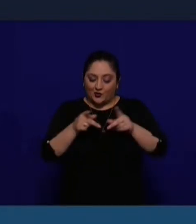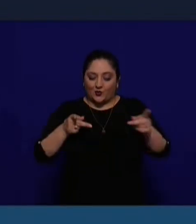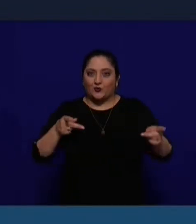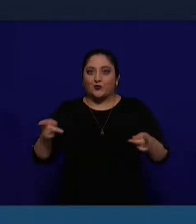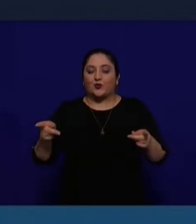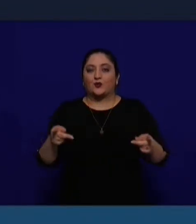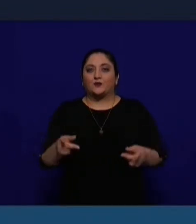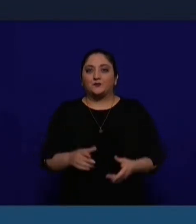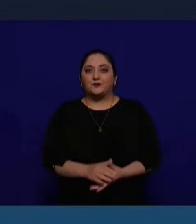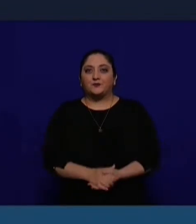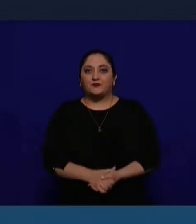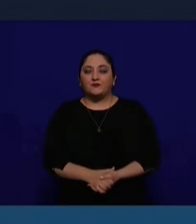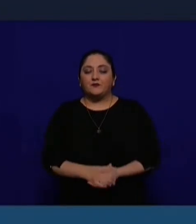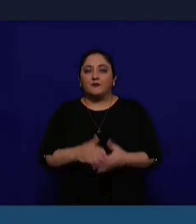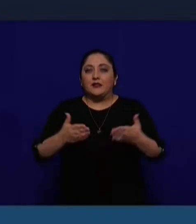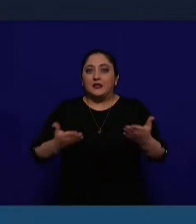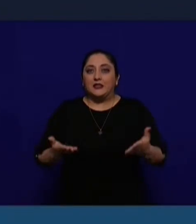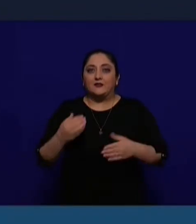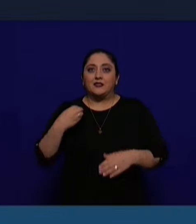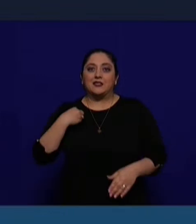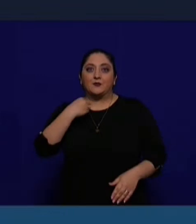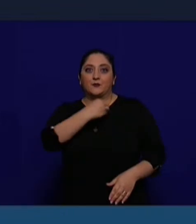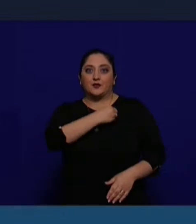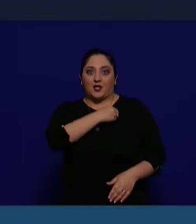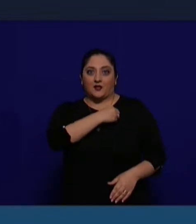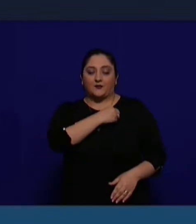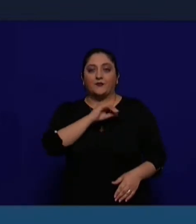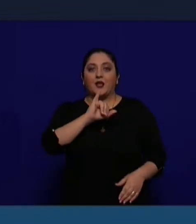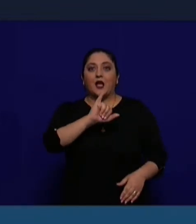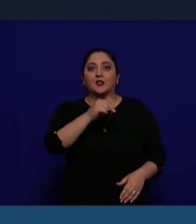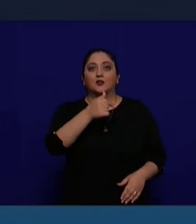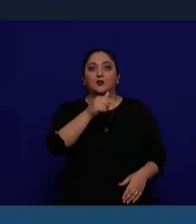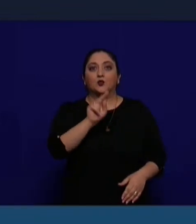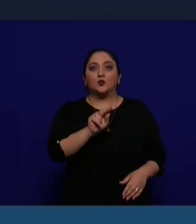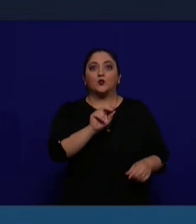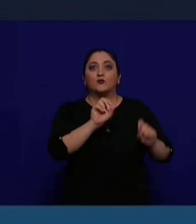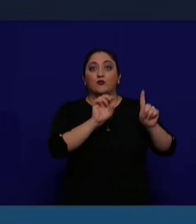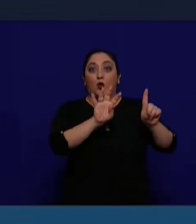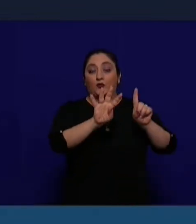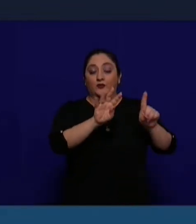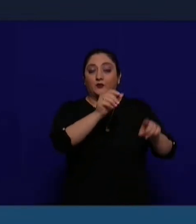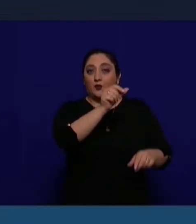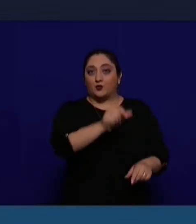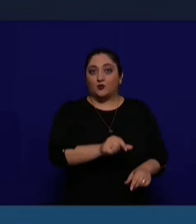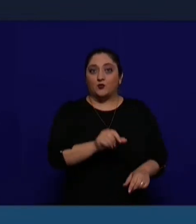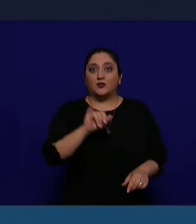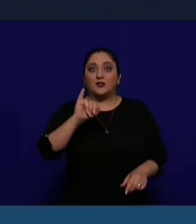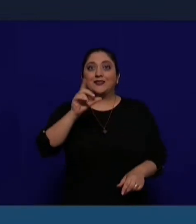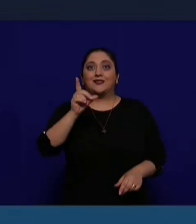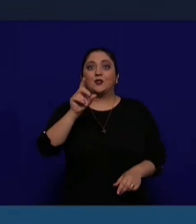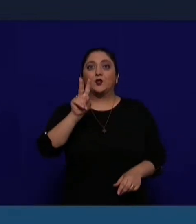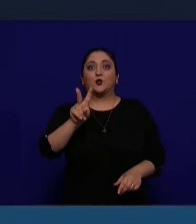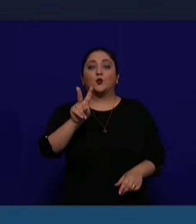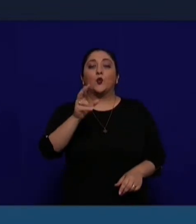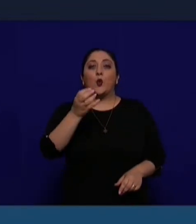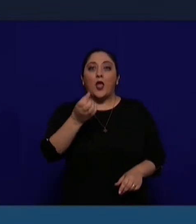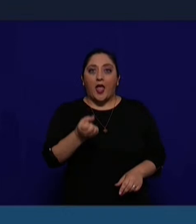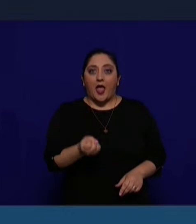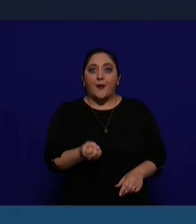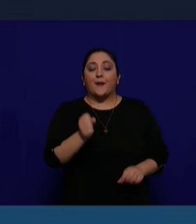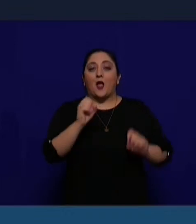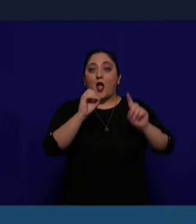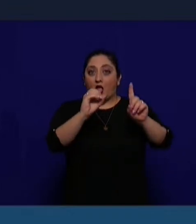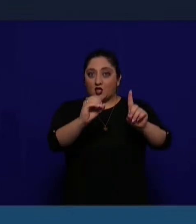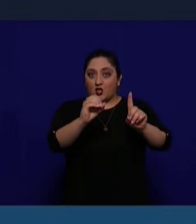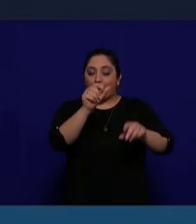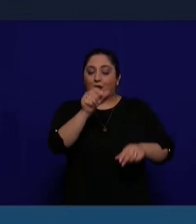X'inhi s-sitwazzjoni fl-isptarijiet? Bħalissa fl-ITU għandna 14 persuna, fl-Infectious Diseases Unit ta' Mater Dei għandna 10